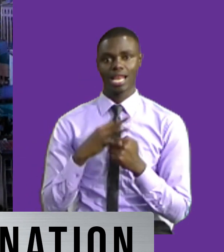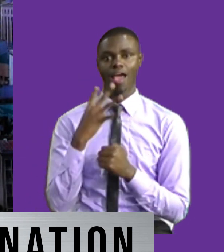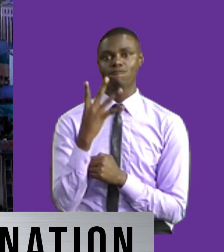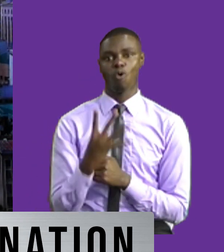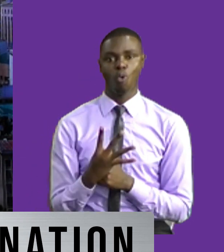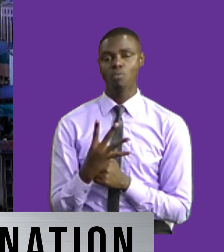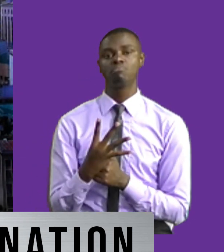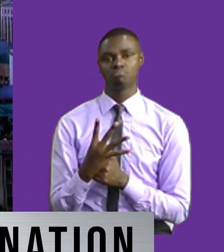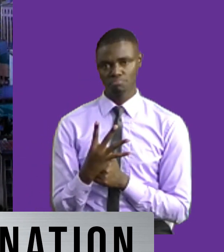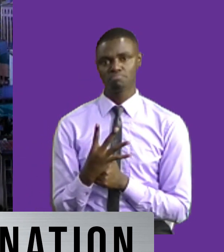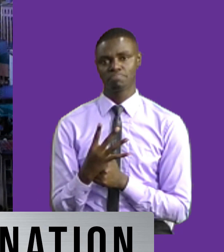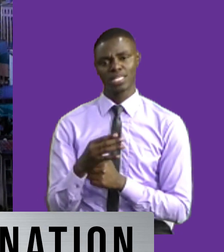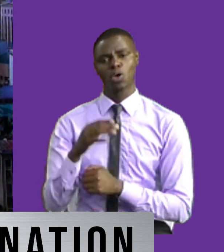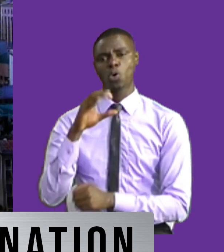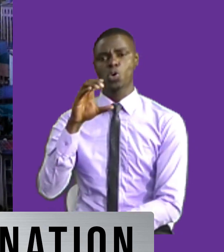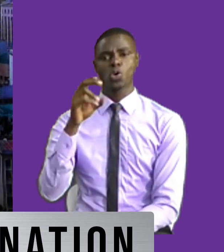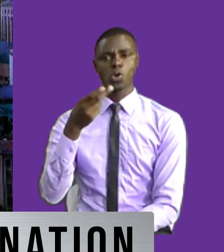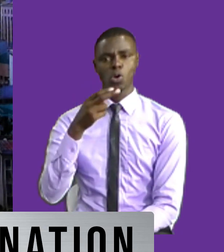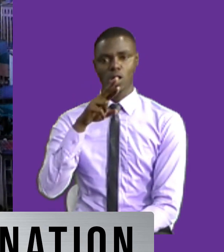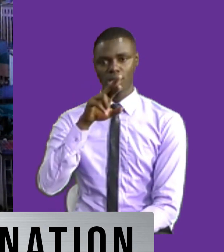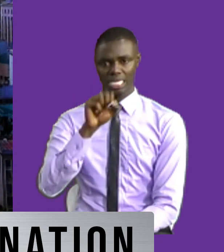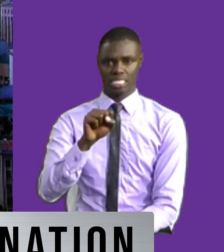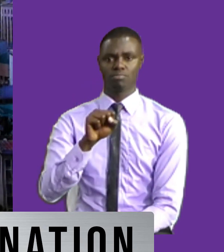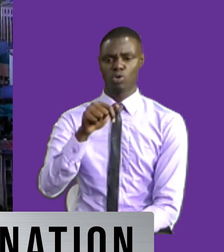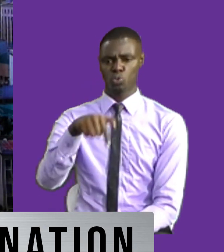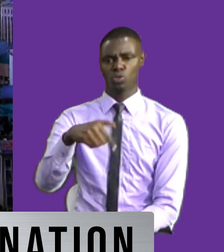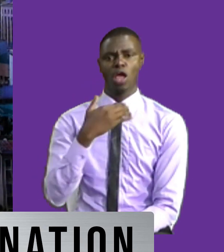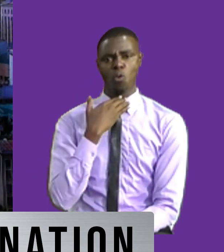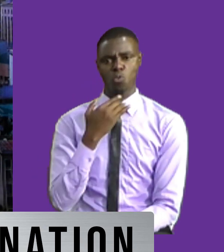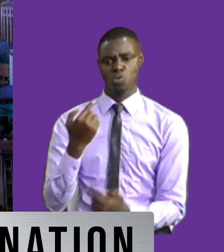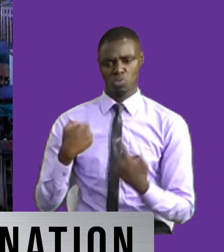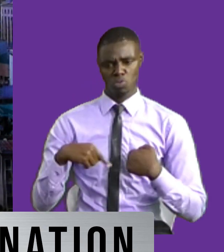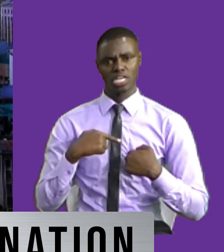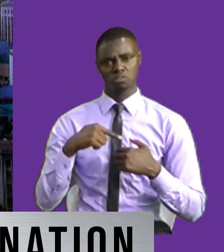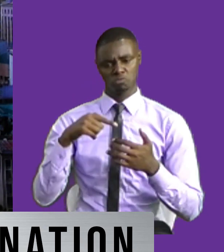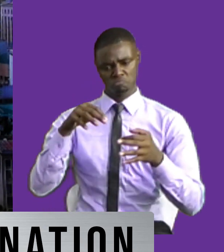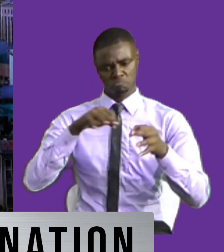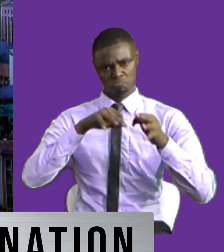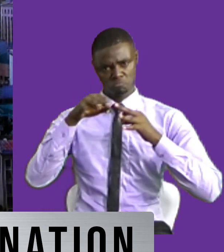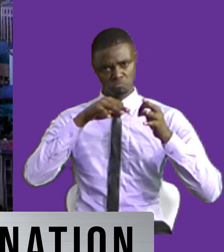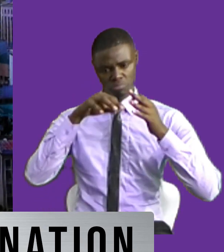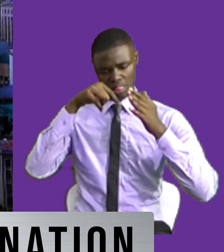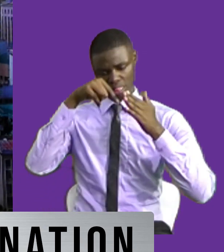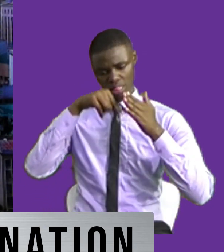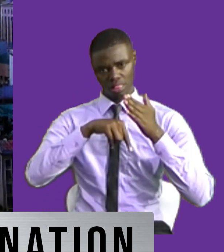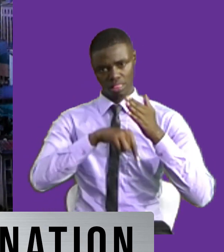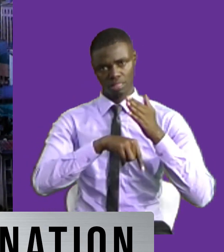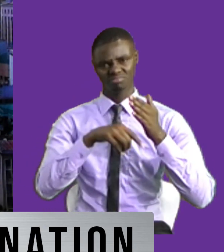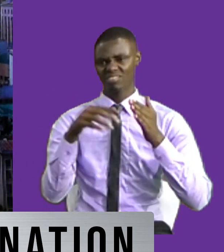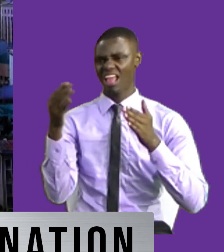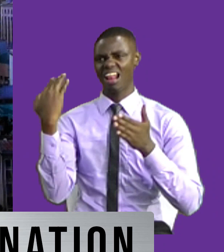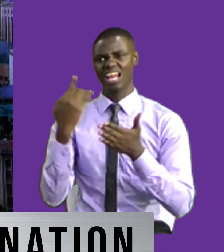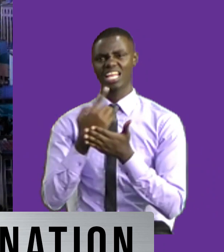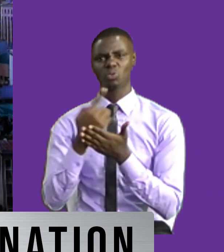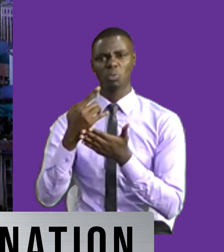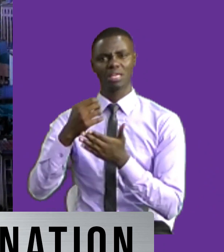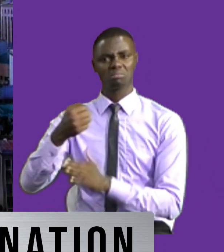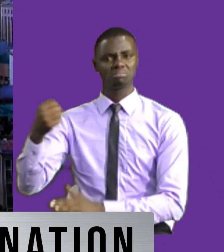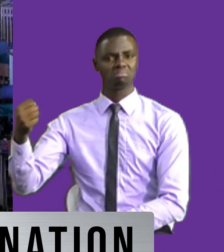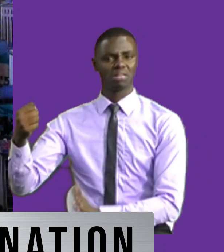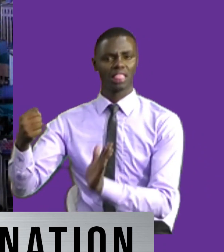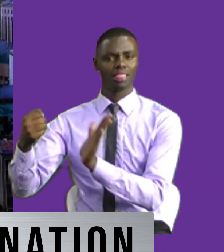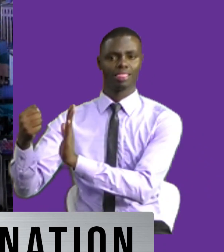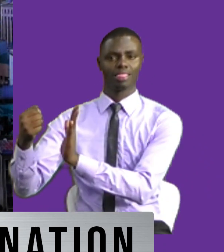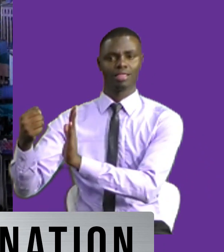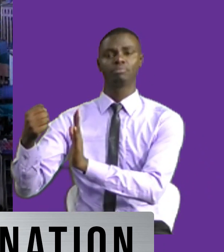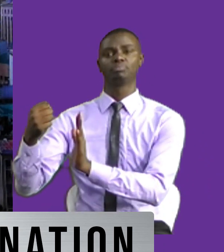980384. By the way, Christopher, today I want us to delve kidogo out of what you spoke last time. You remember you spoke